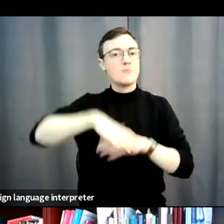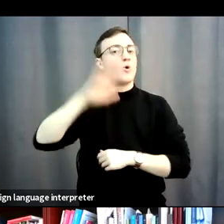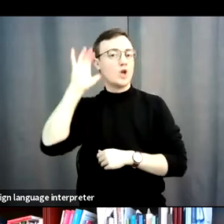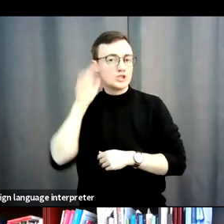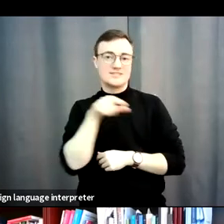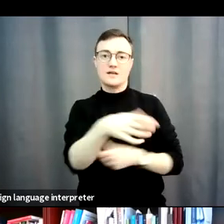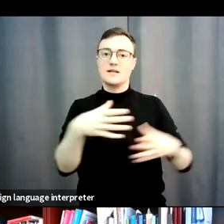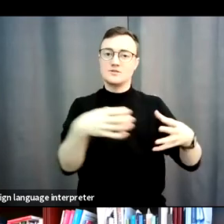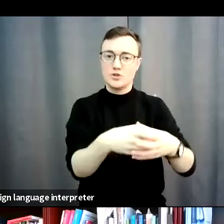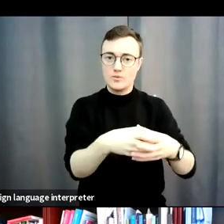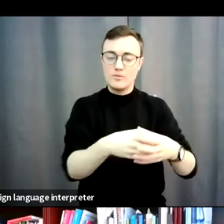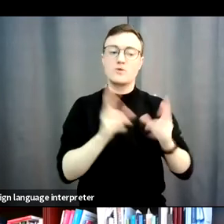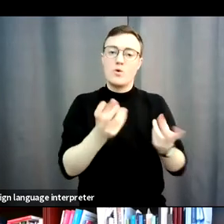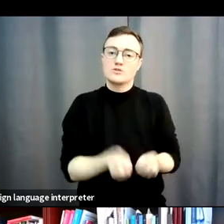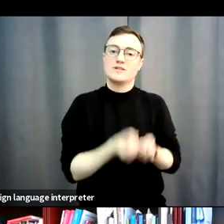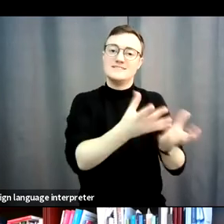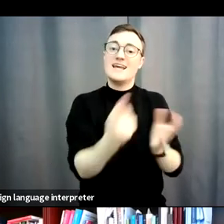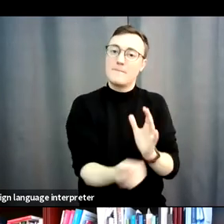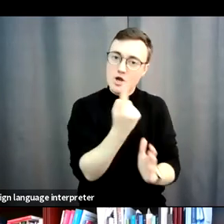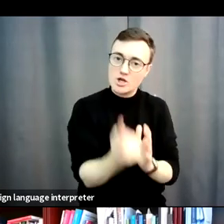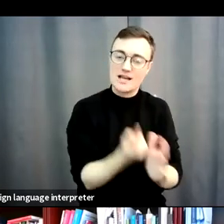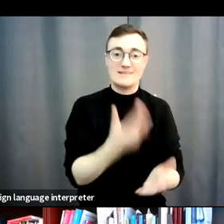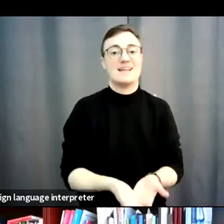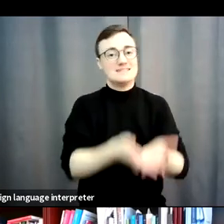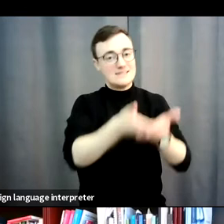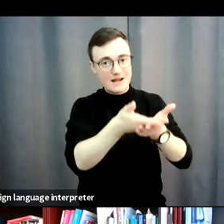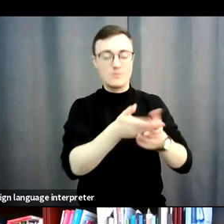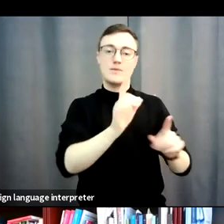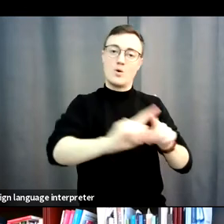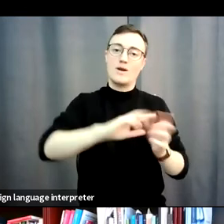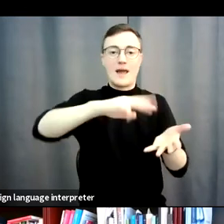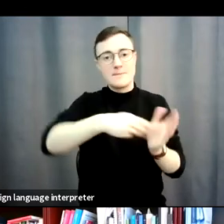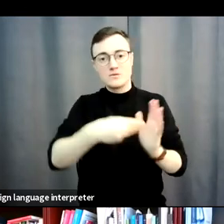to provide opportunities, assistance and mechanisms